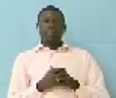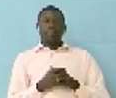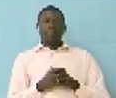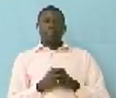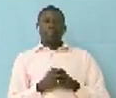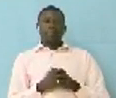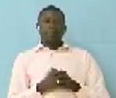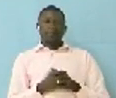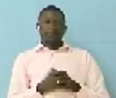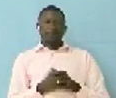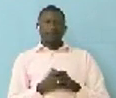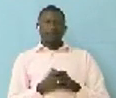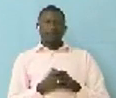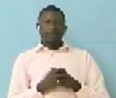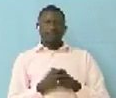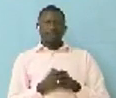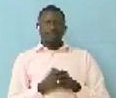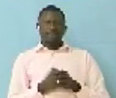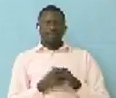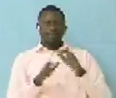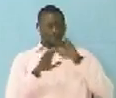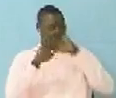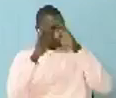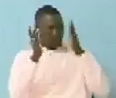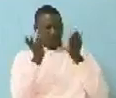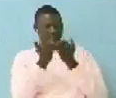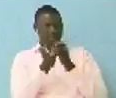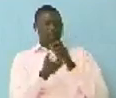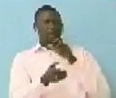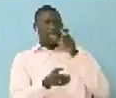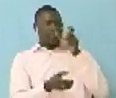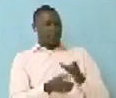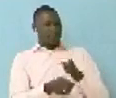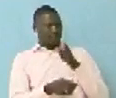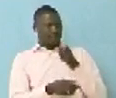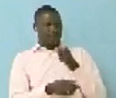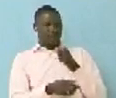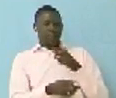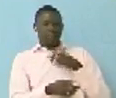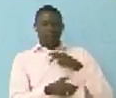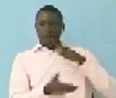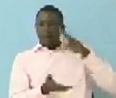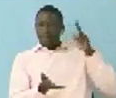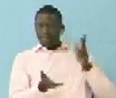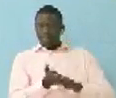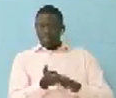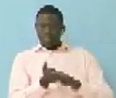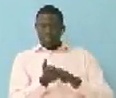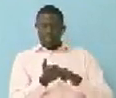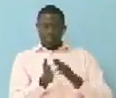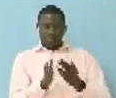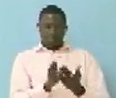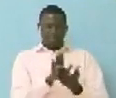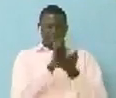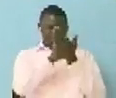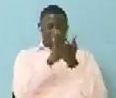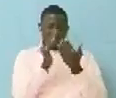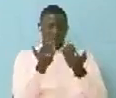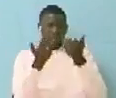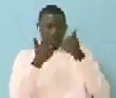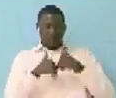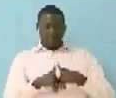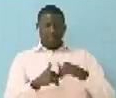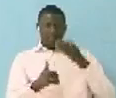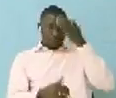General. Yes, Council. The evidence before this commission